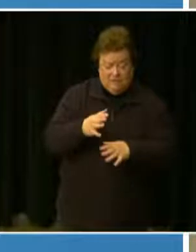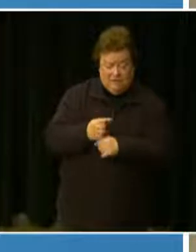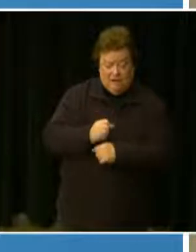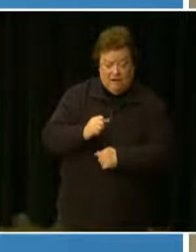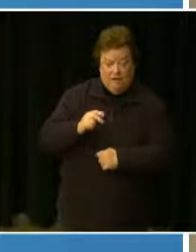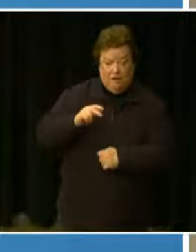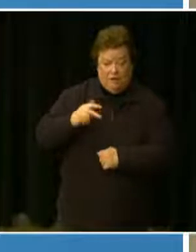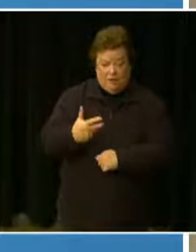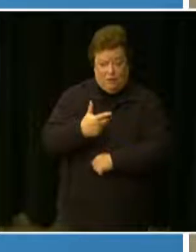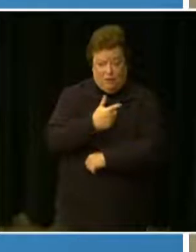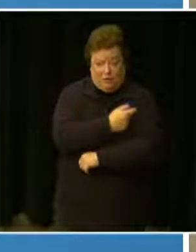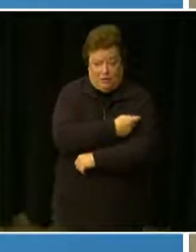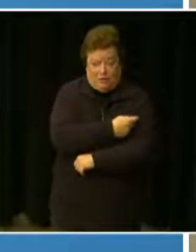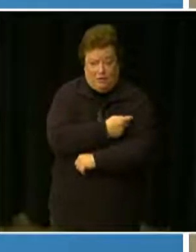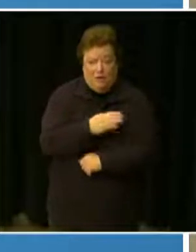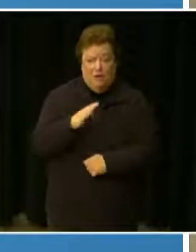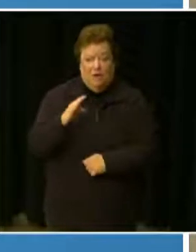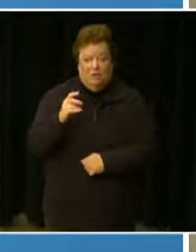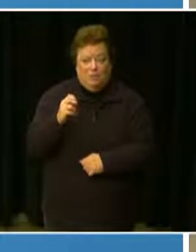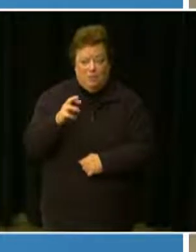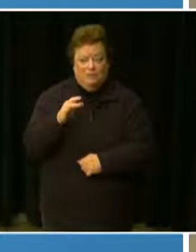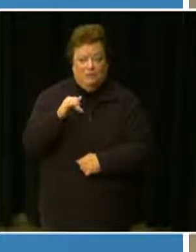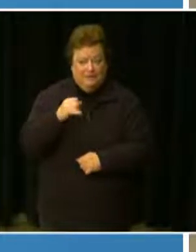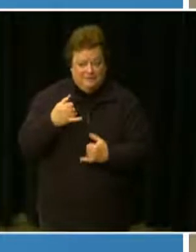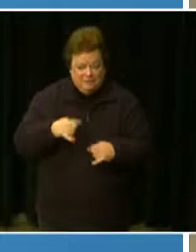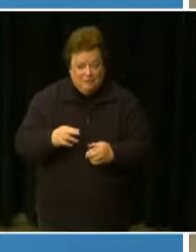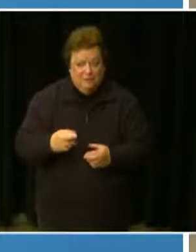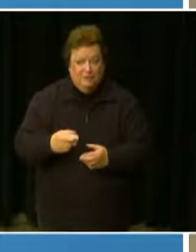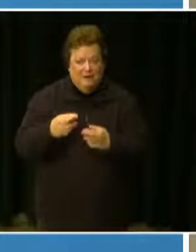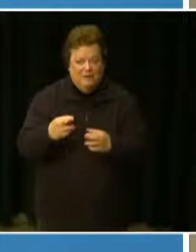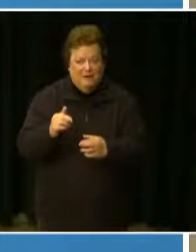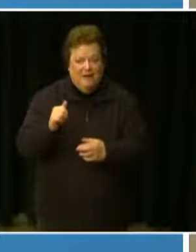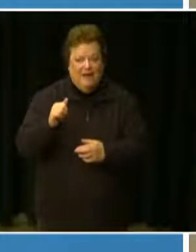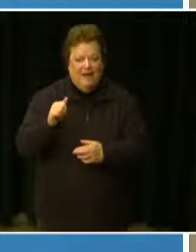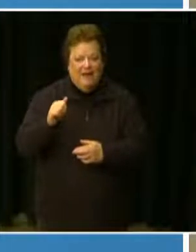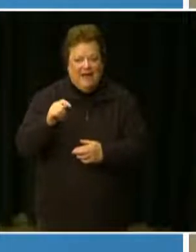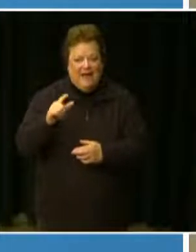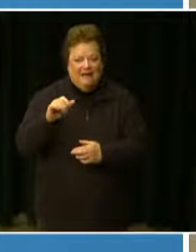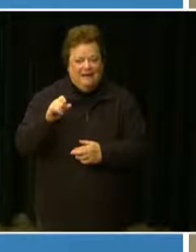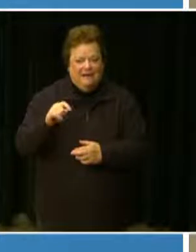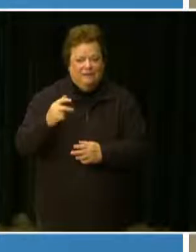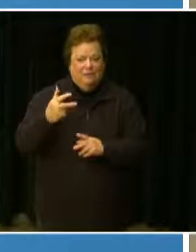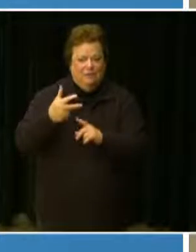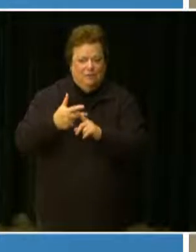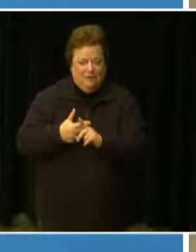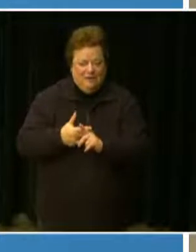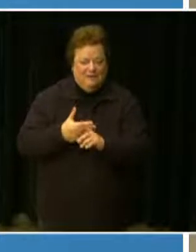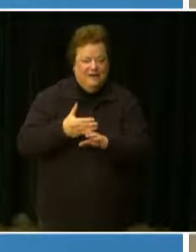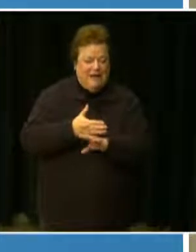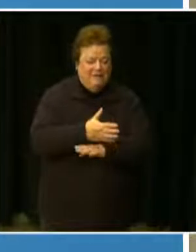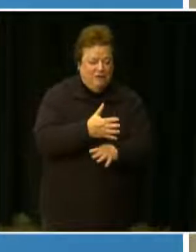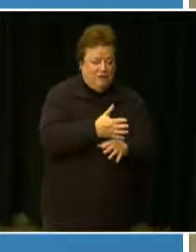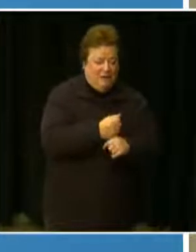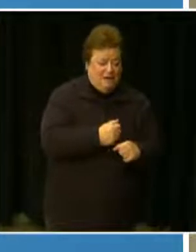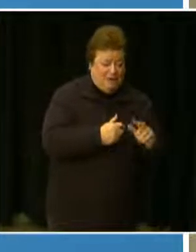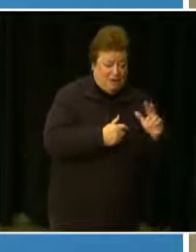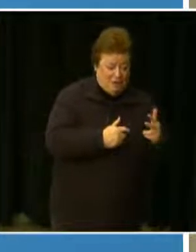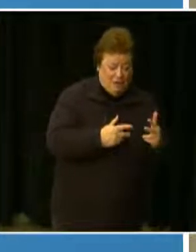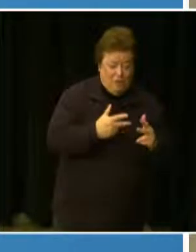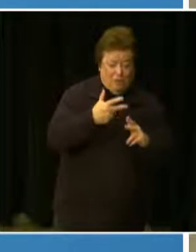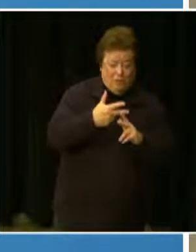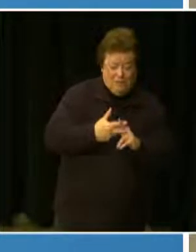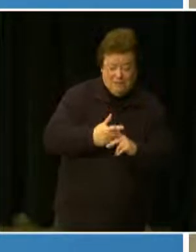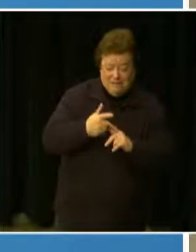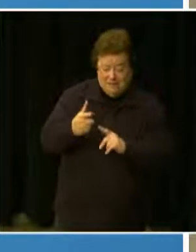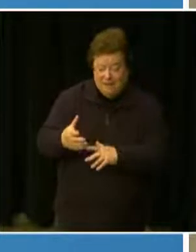COVID-19 vaccine, a booster dose is recommended at least 3 months after the third dose. If you're not sure